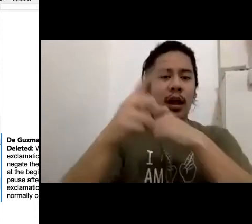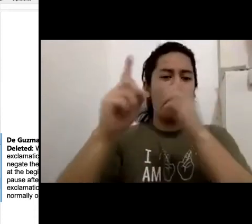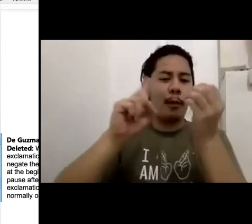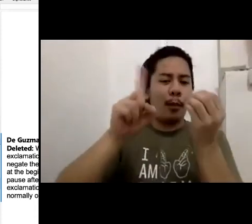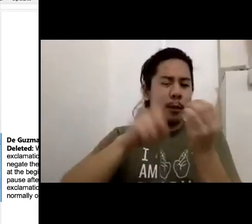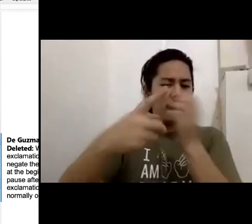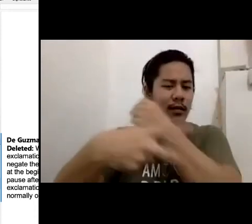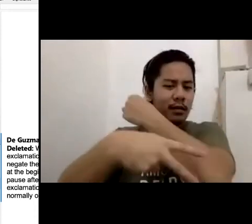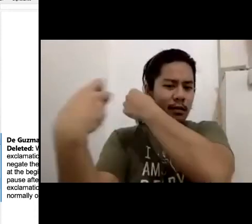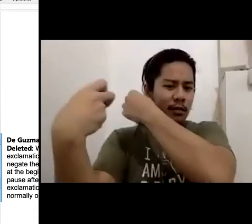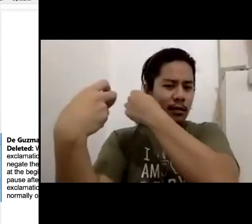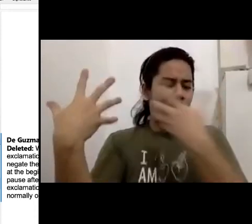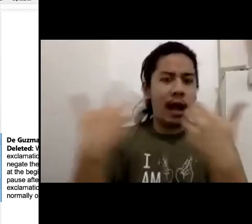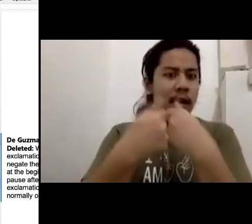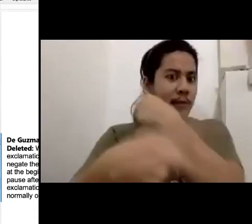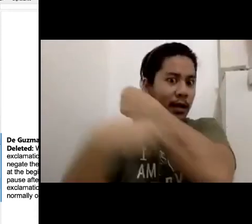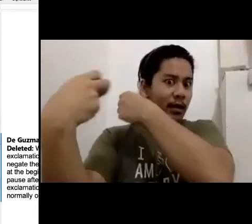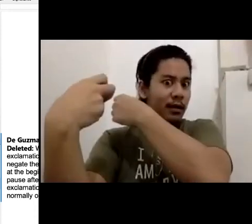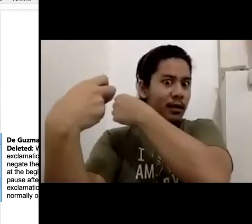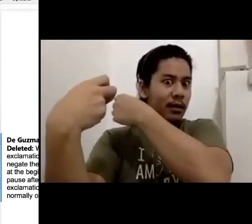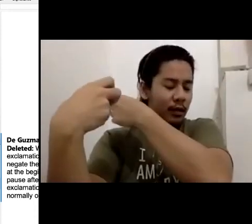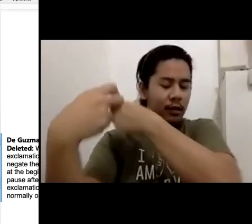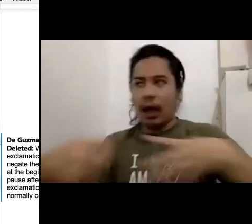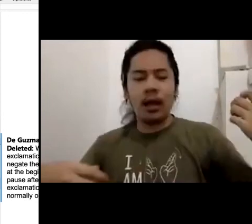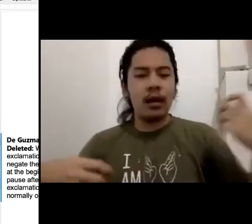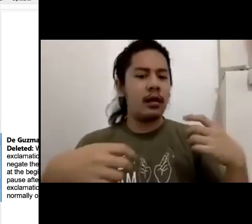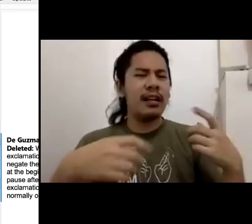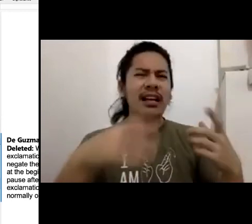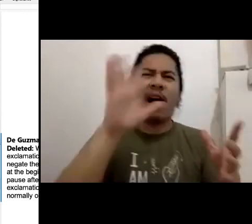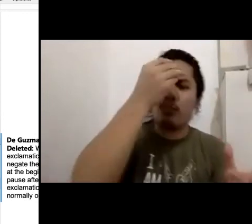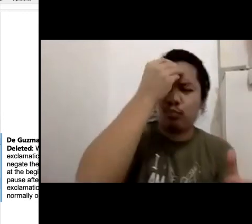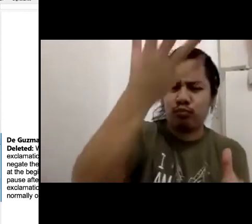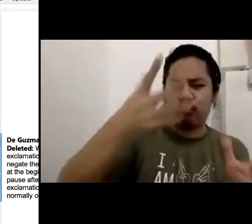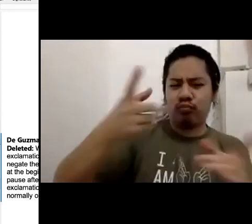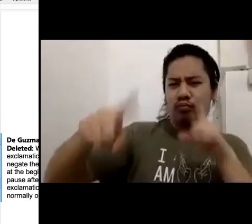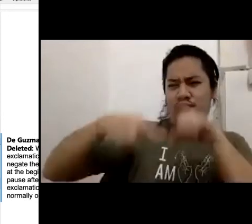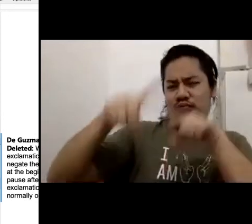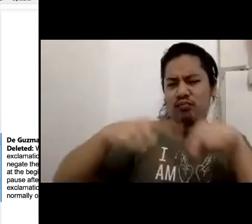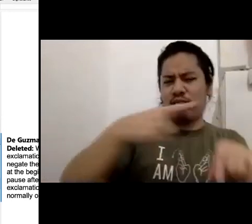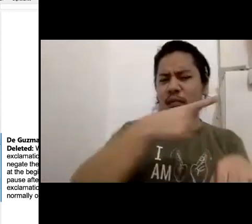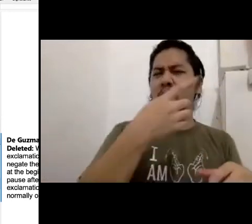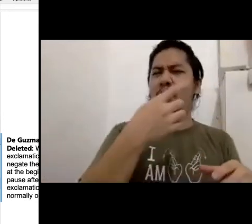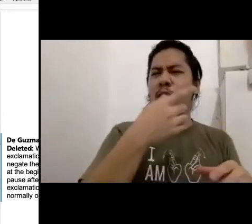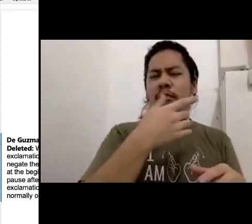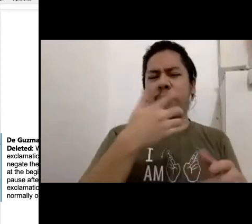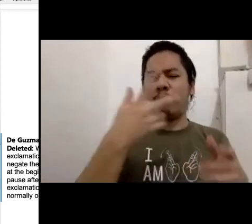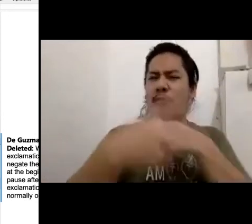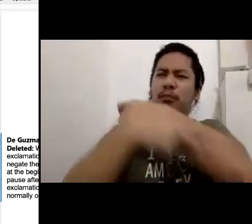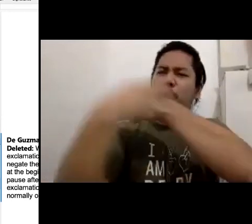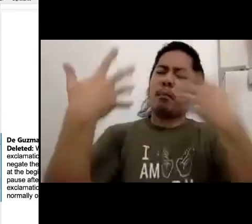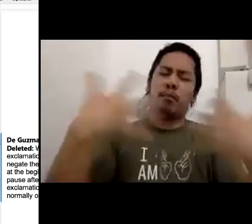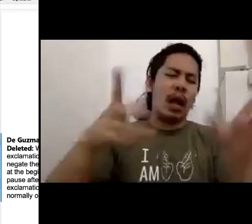So if something happened, for example, or you're telling somebody not to steal,